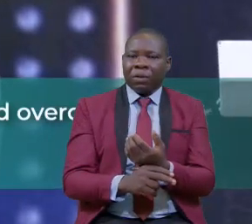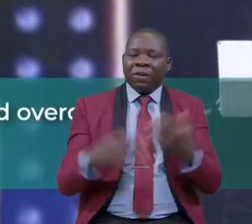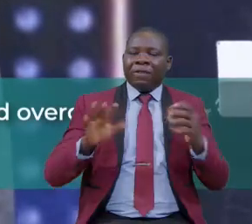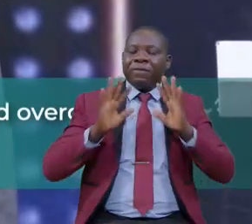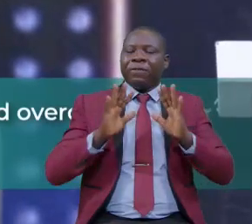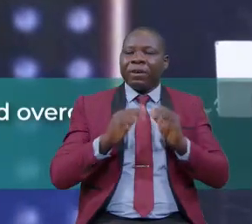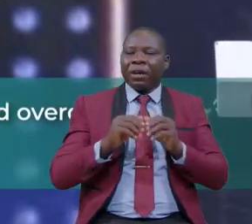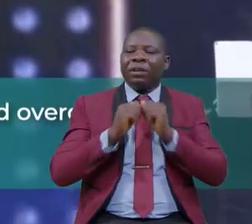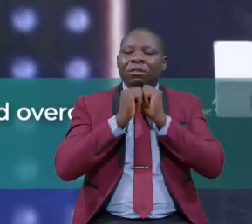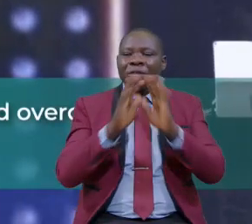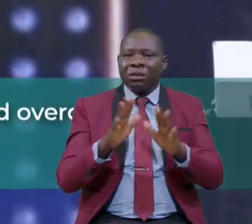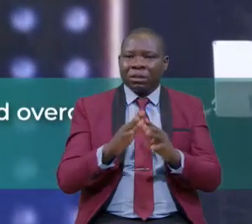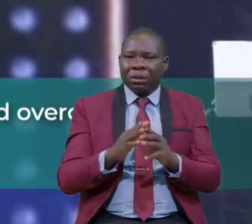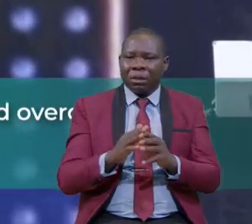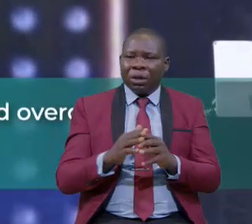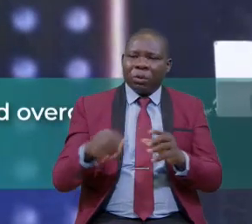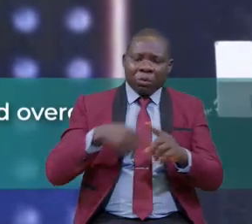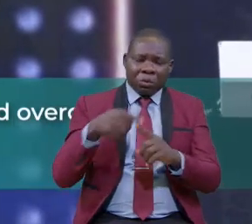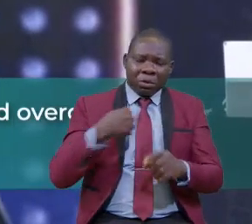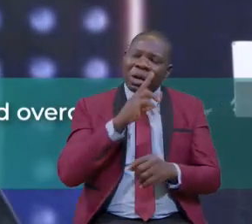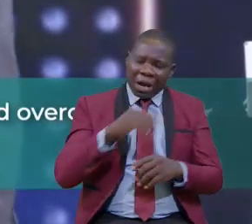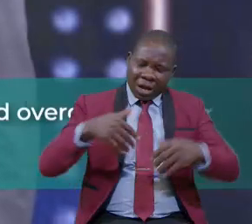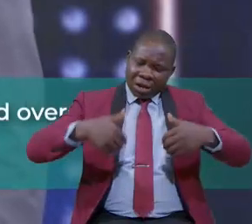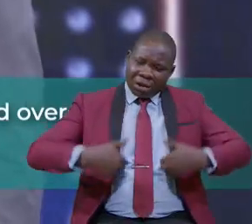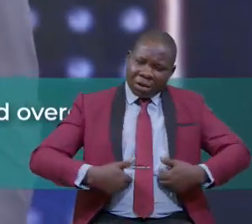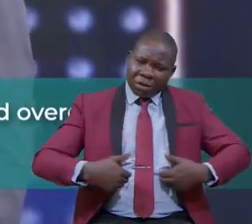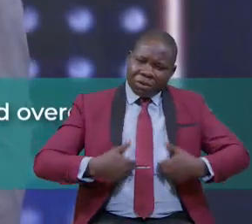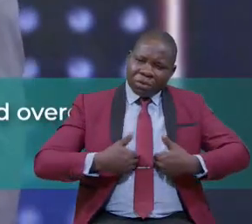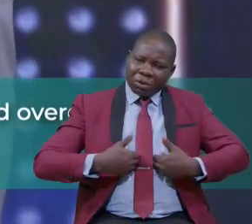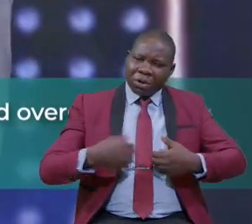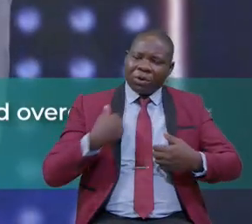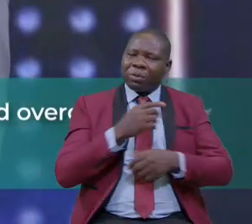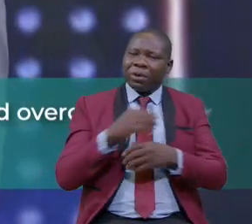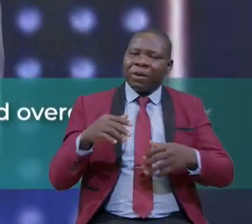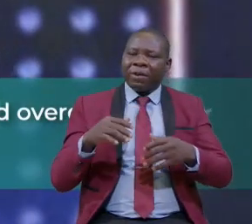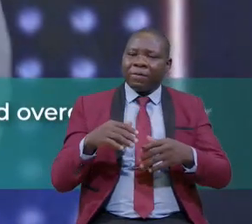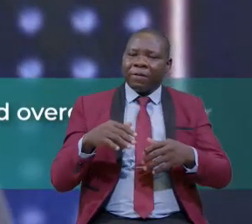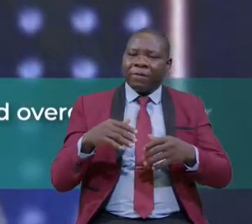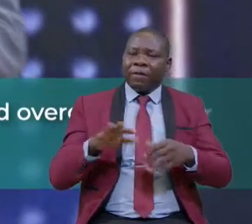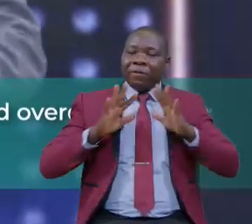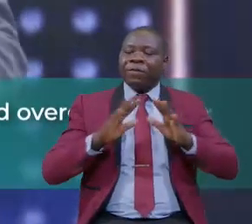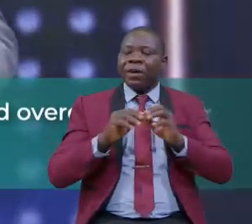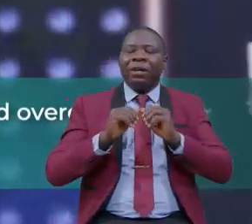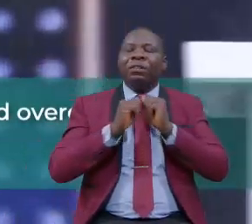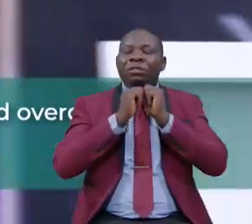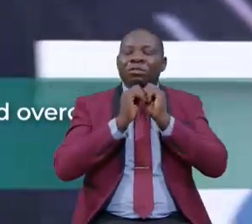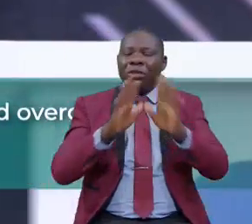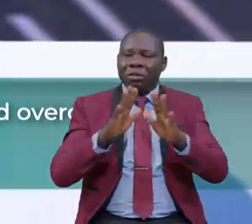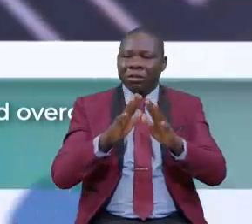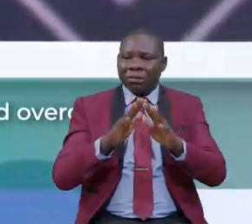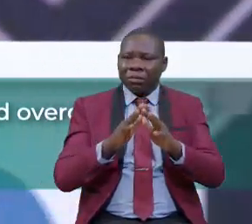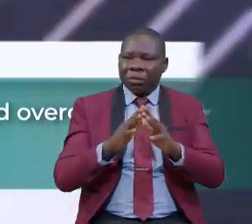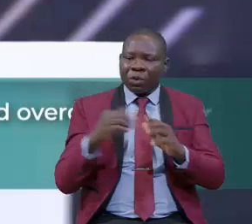The fire of the candle, we're inquisitive. What is this? Want to put a finger there. We're fearful